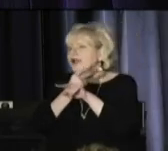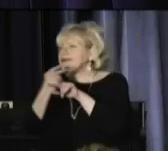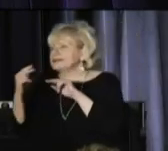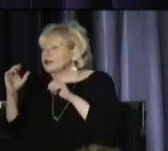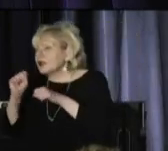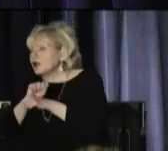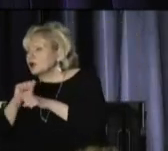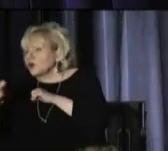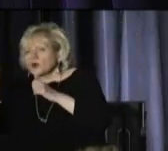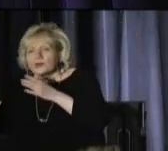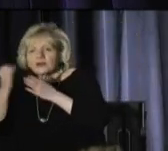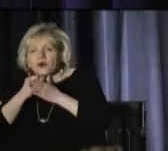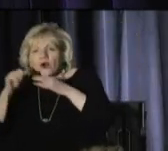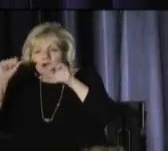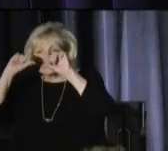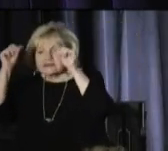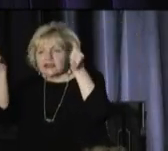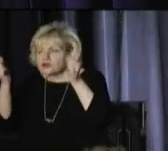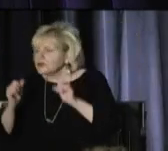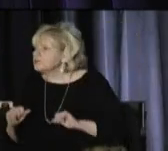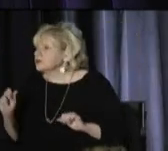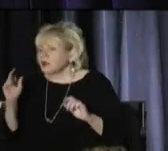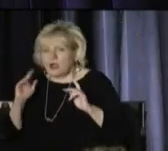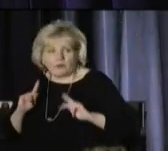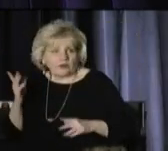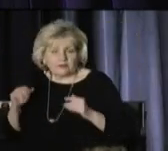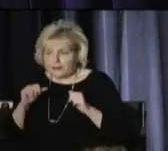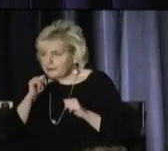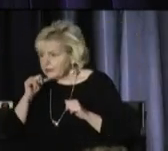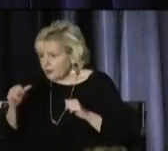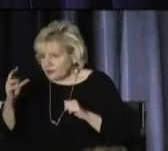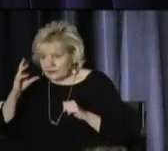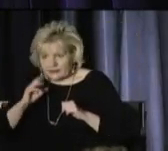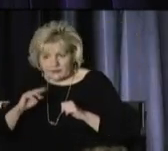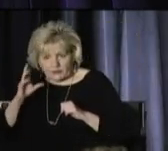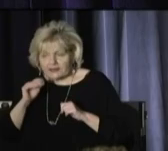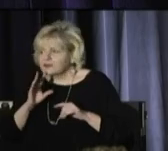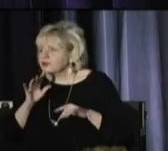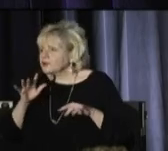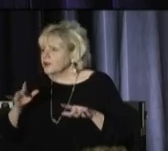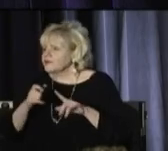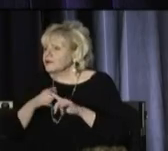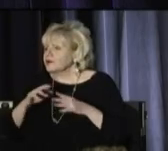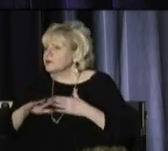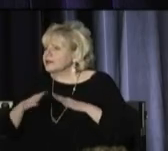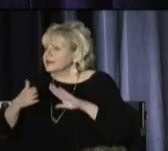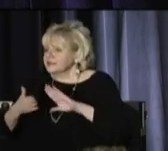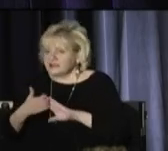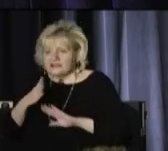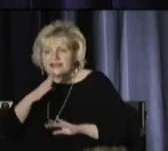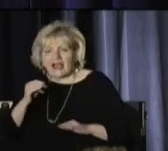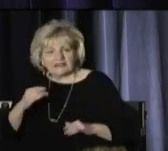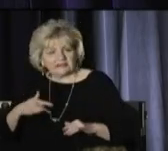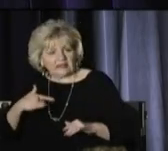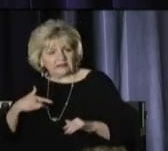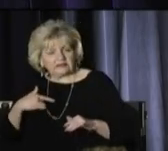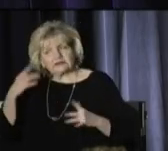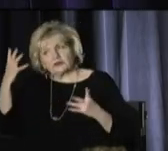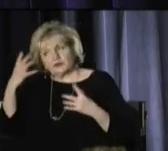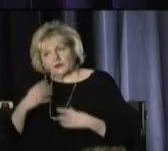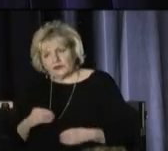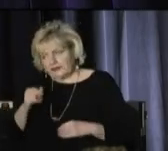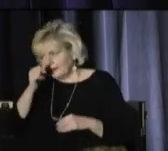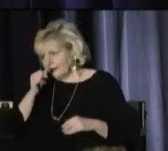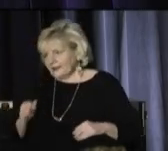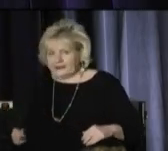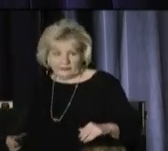architecture, a person will likely not experience the river from the city or sense its roving beauty, hidden as